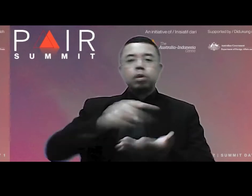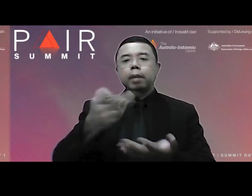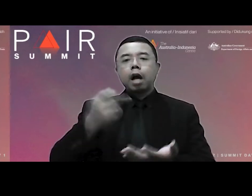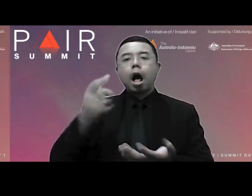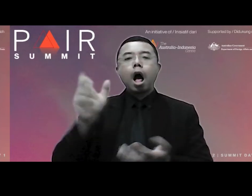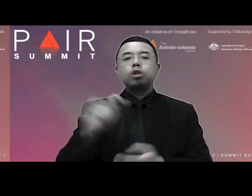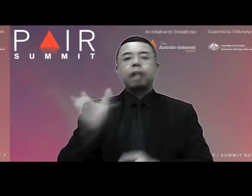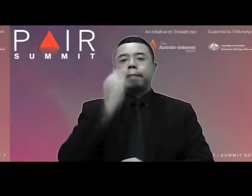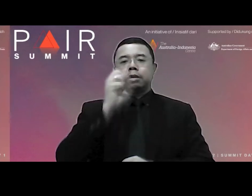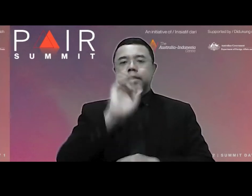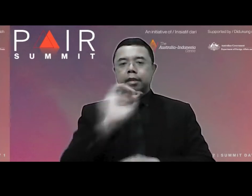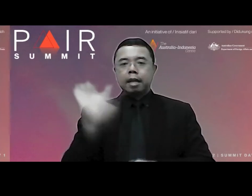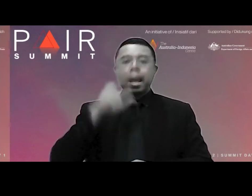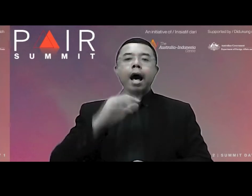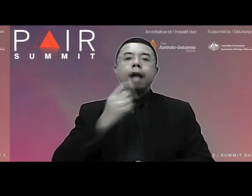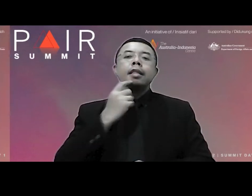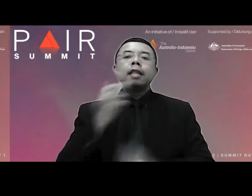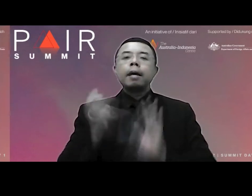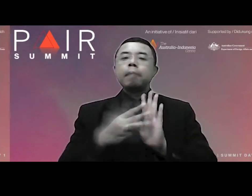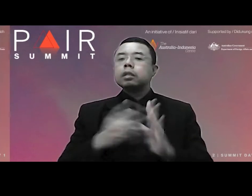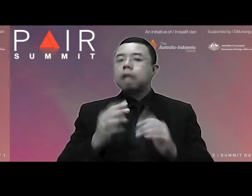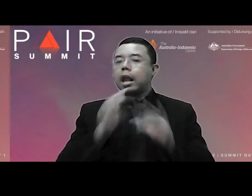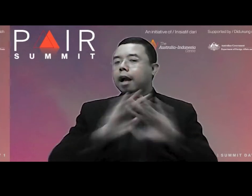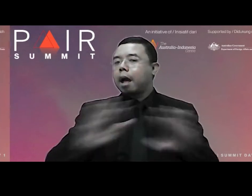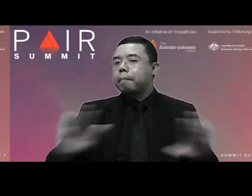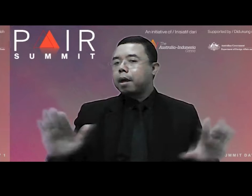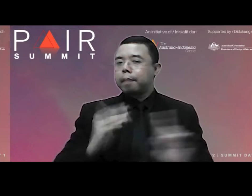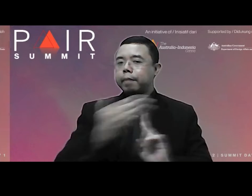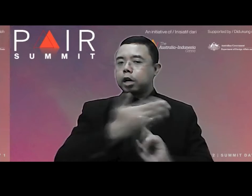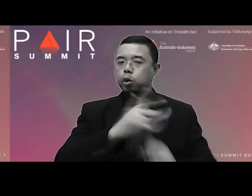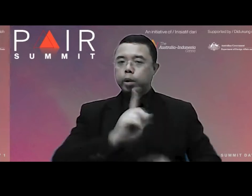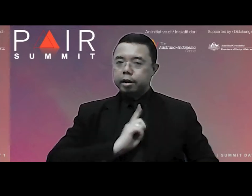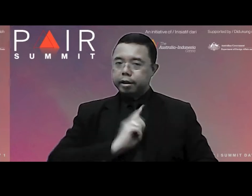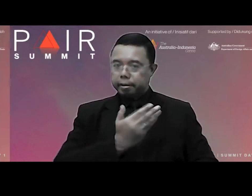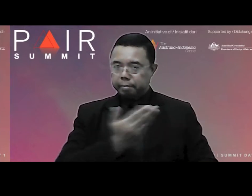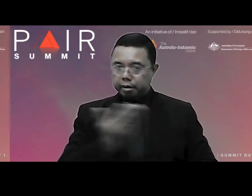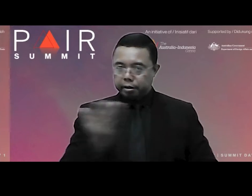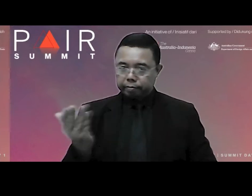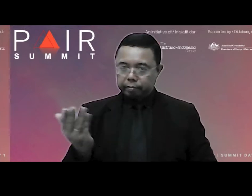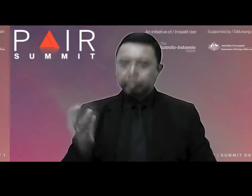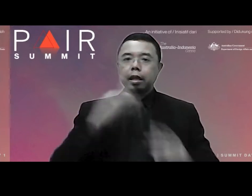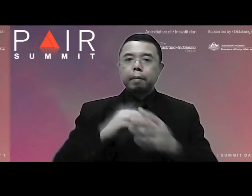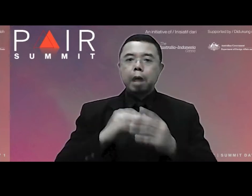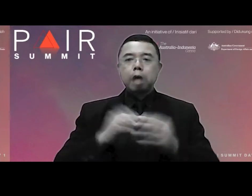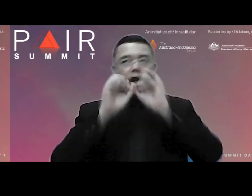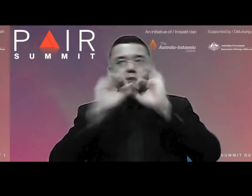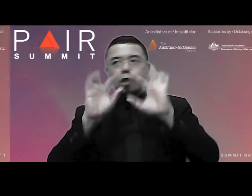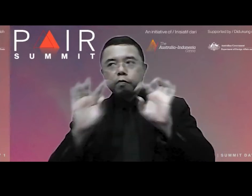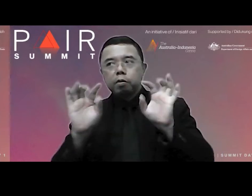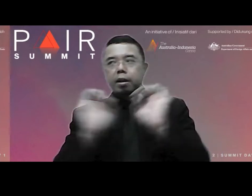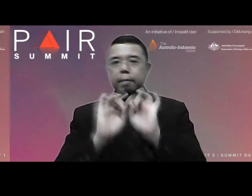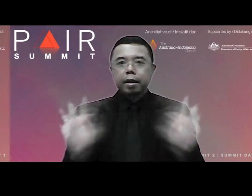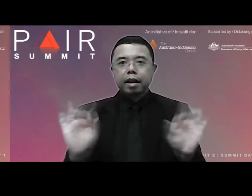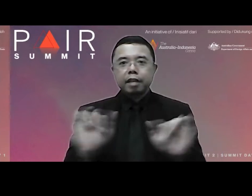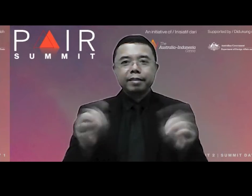safety and the information gaps. We'll also look at what is needed in the public sphere to decrease infection rates, not just